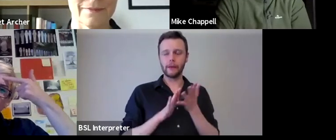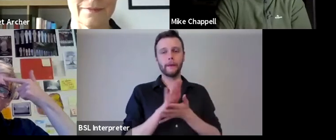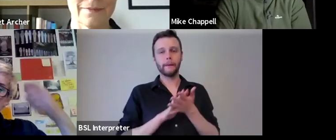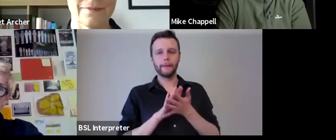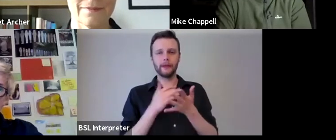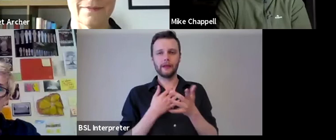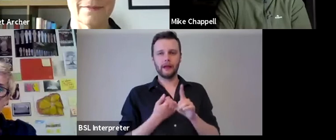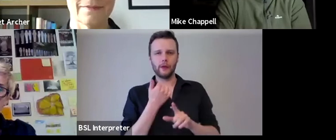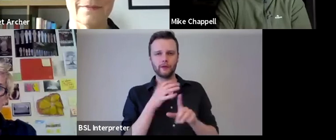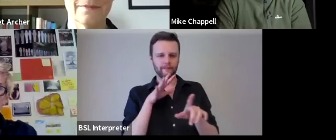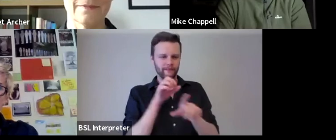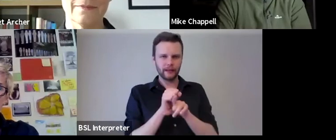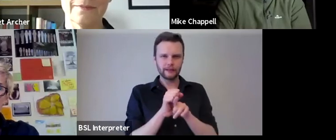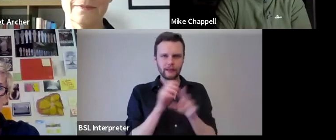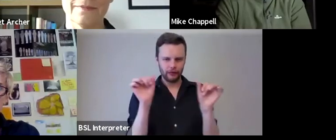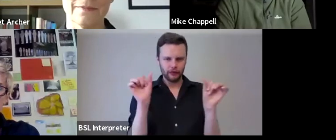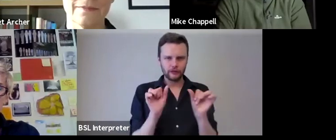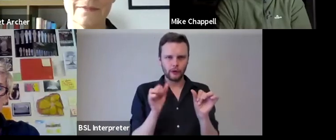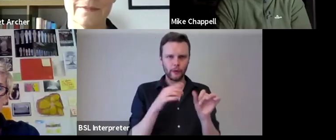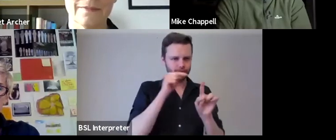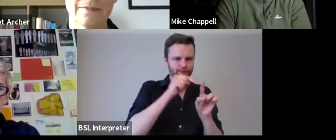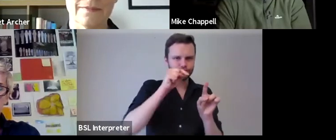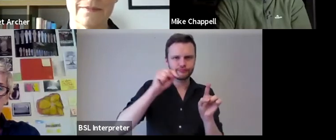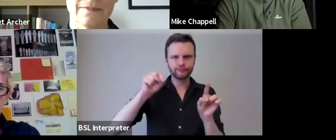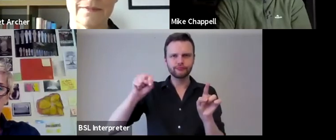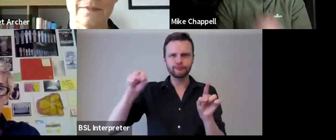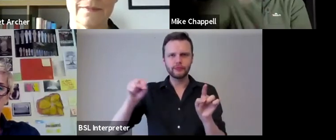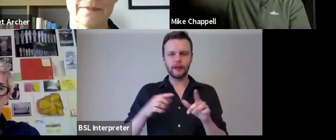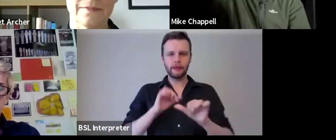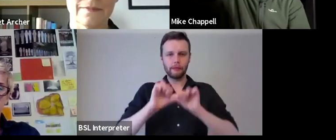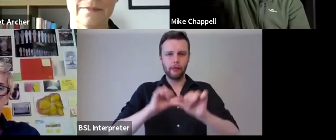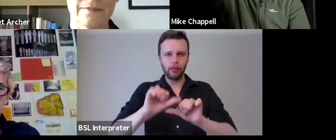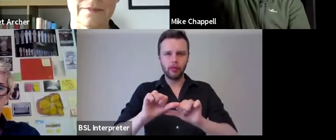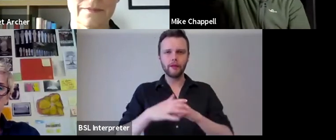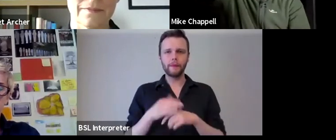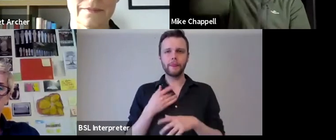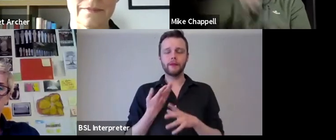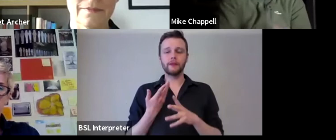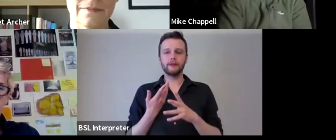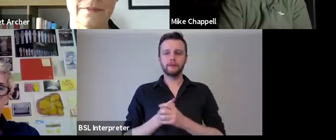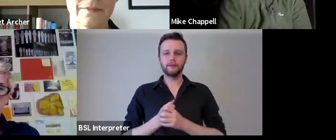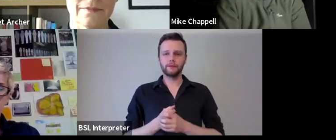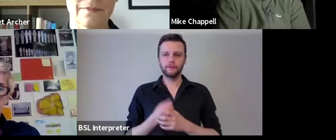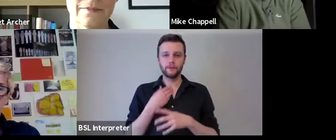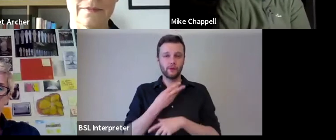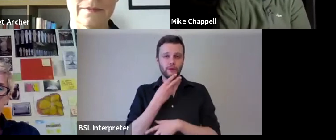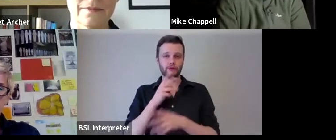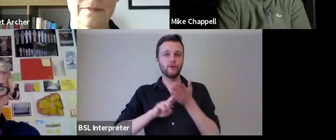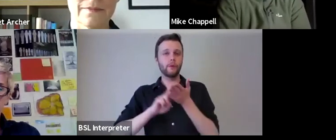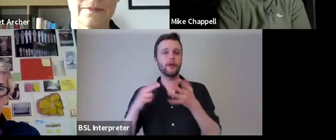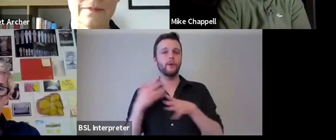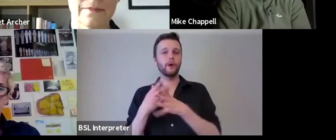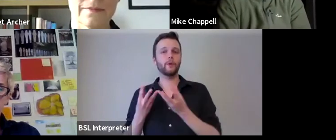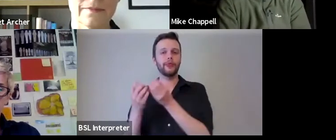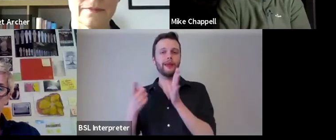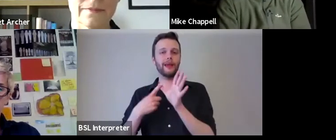to calculate the shortest distance from one point to the other. And I trained, I usually work with the AI in terms of